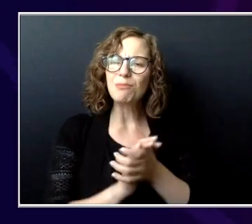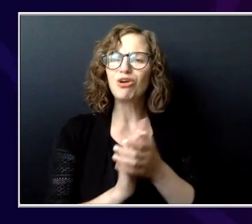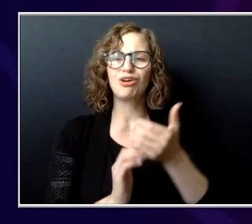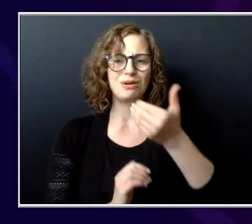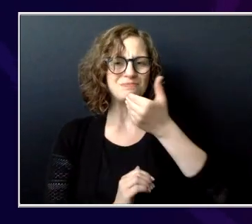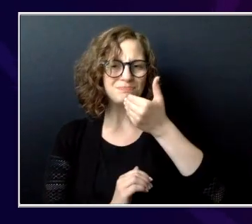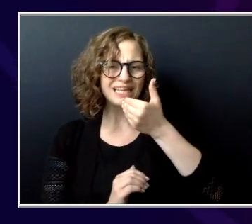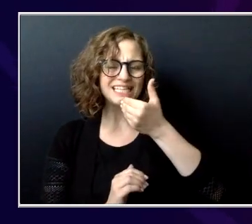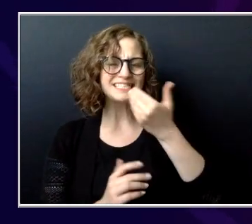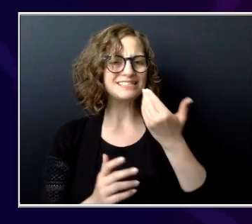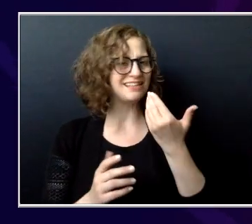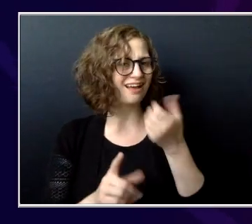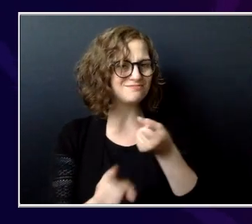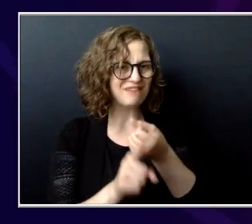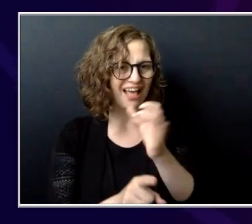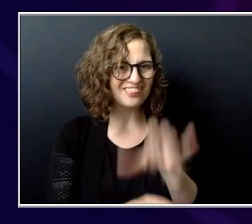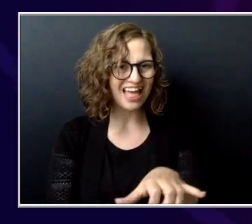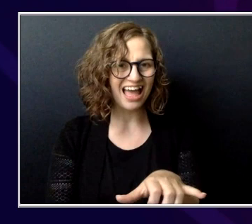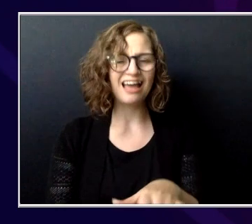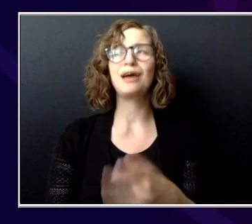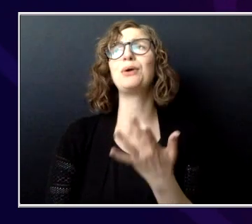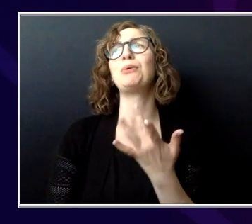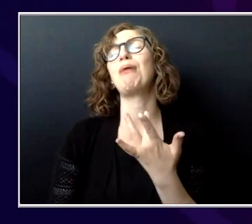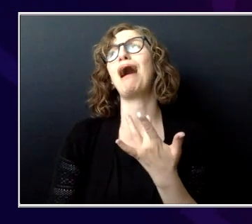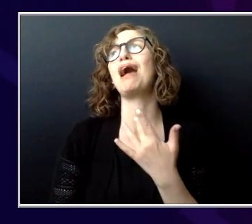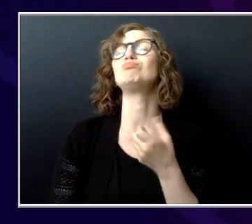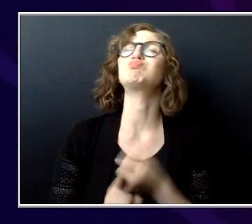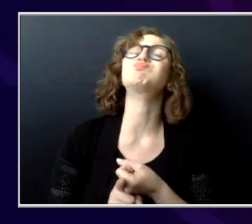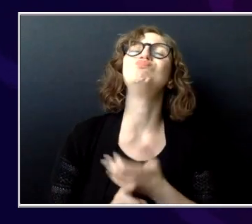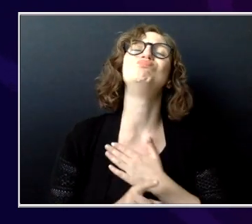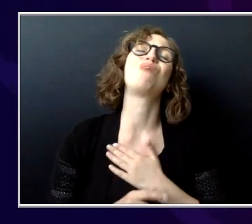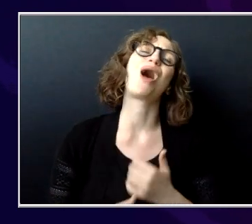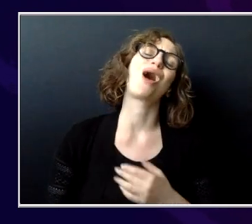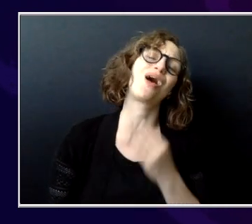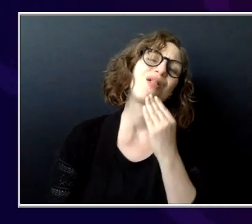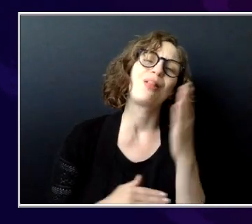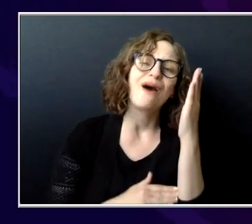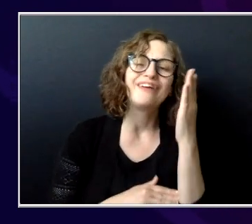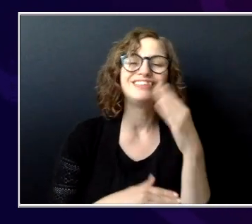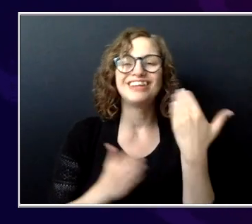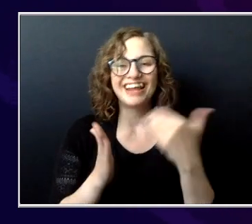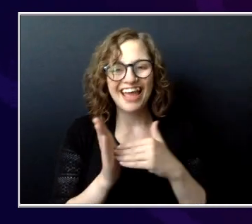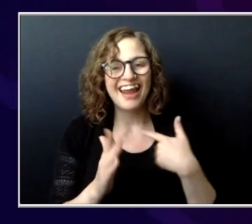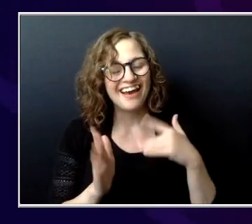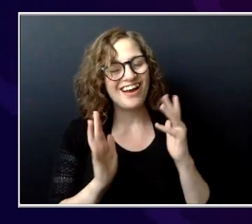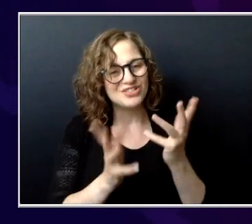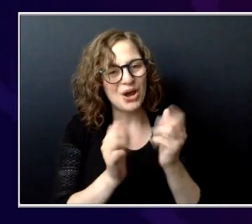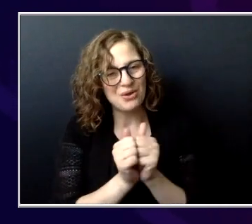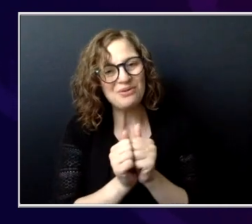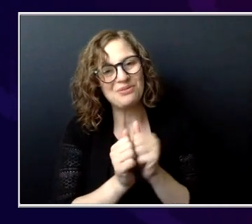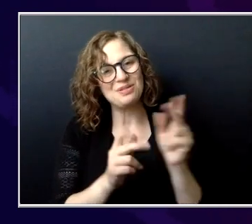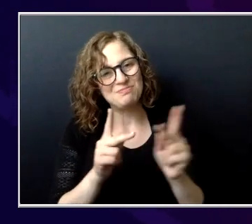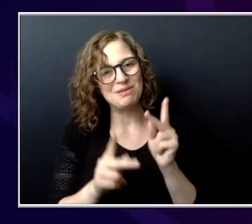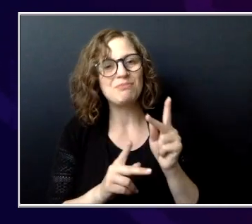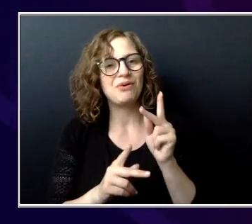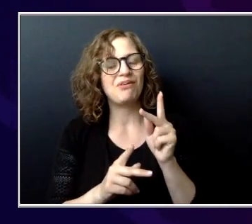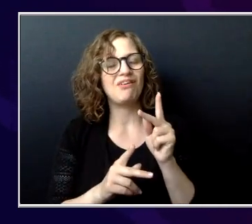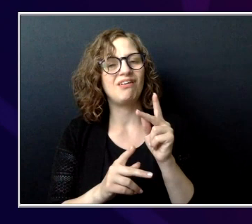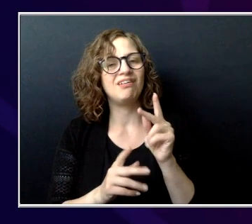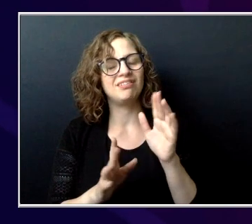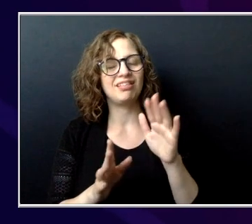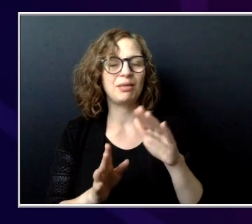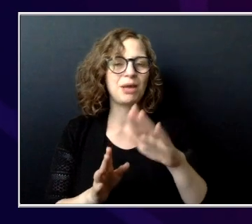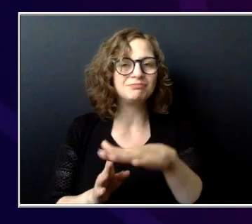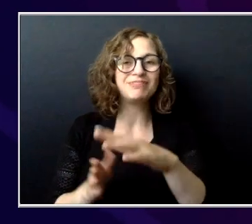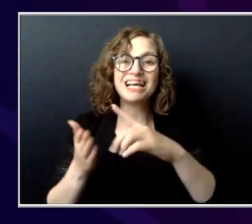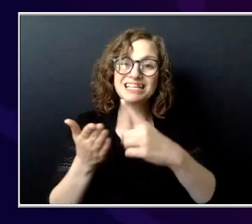Potato. I mean, seriously, it's like, and again, I talk to people not just about. I mean, sometimes you have to be more specific with foods and others, depending on where you are